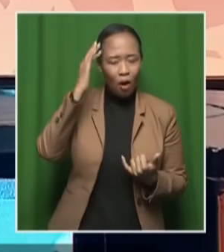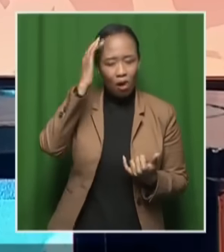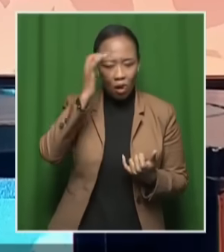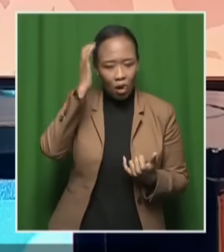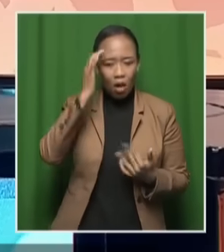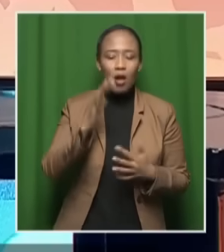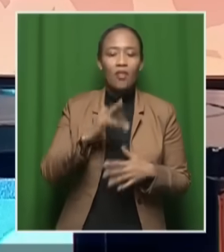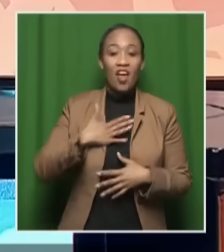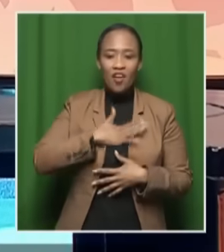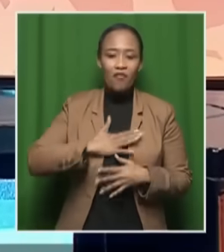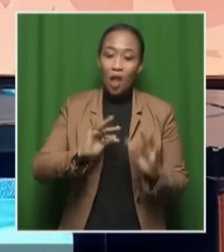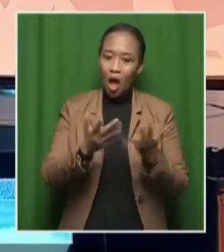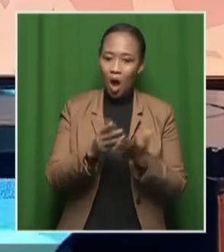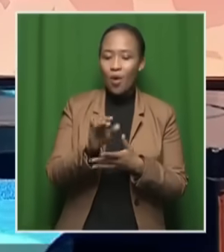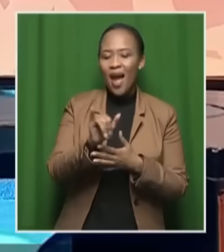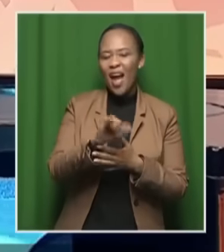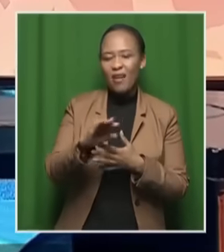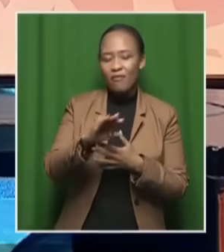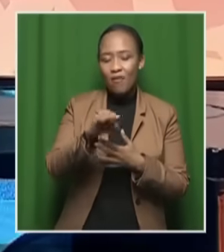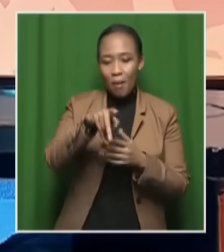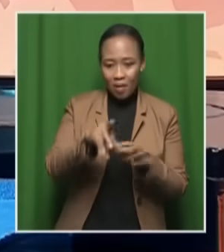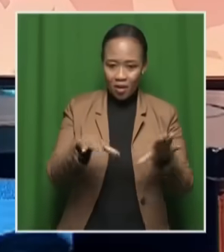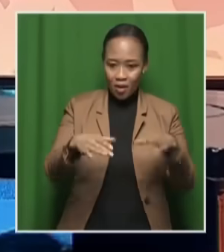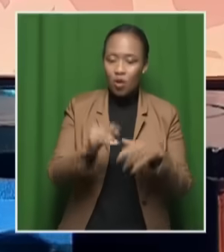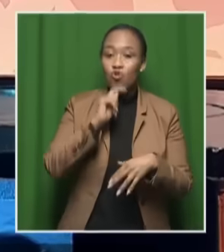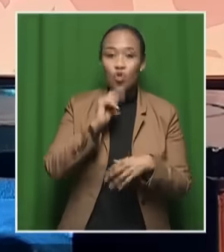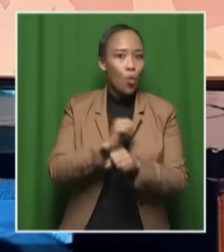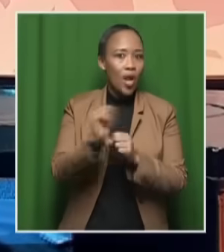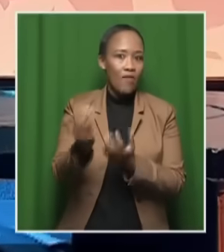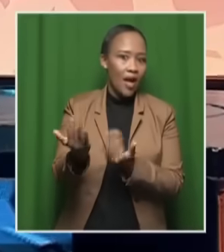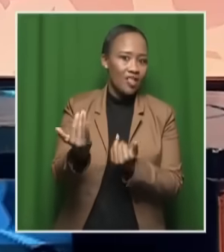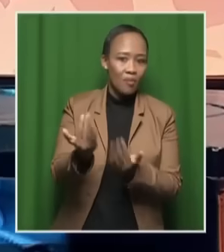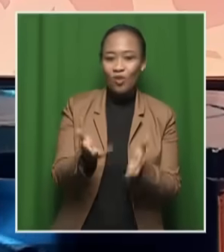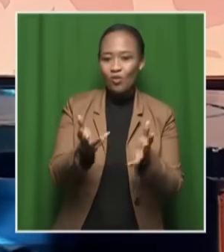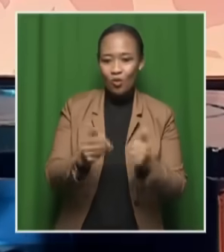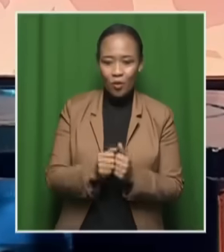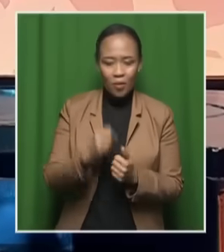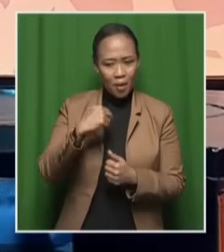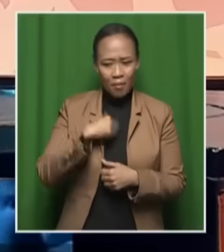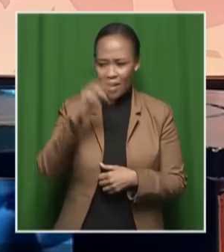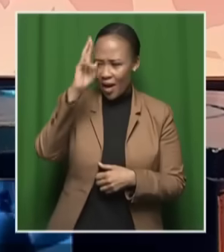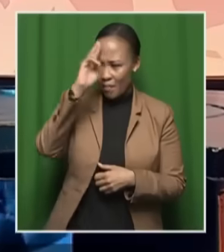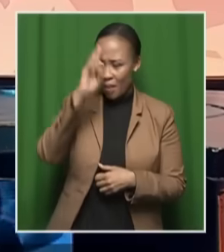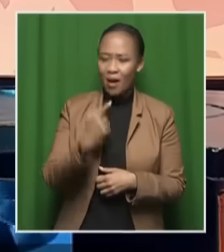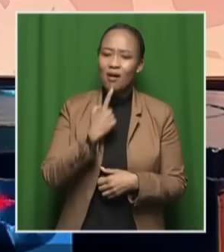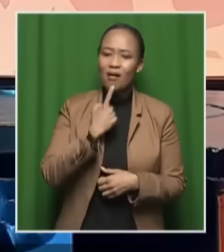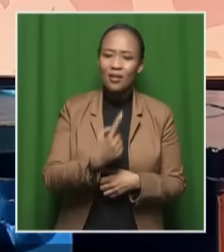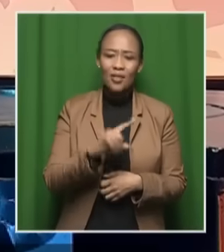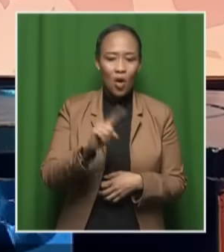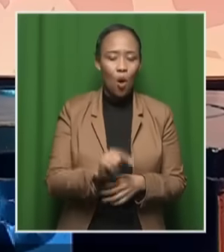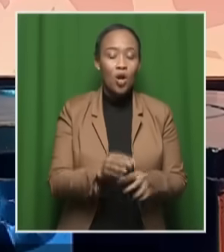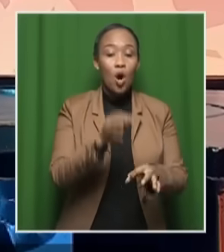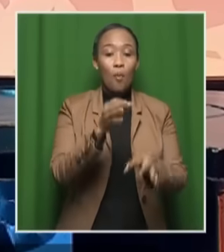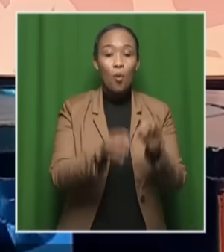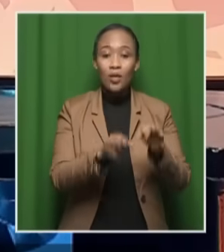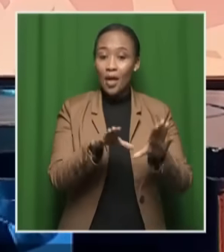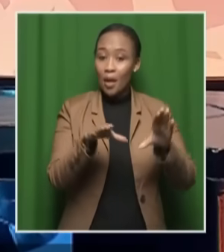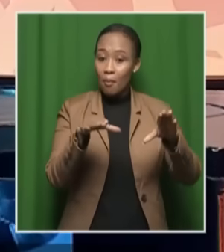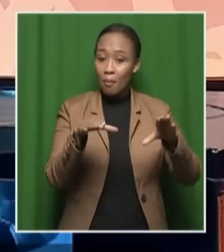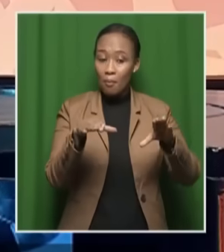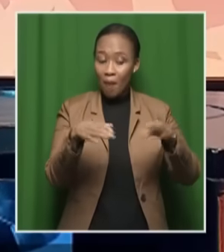I think on some level we did see it coming. You know, I remember saying when the party lists were being